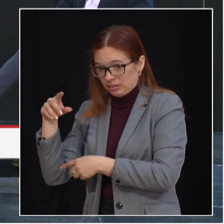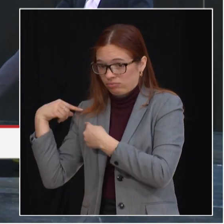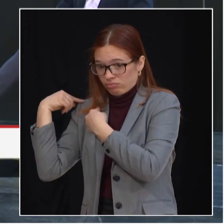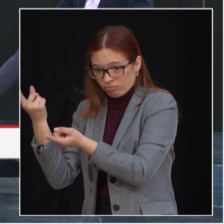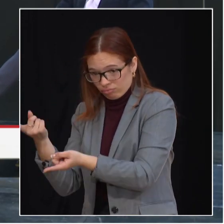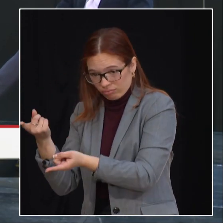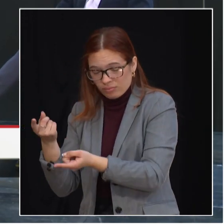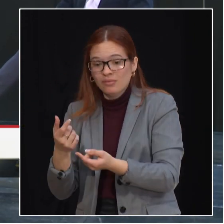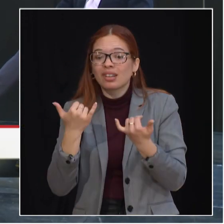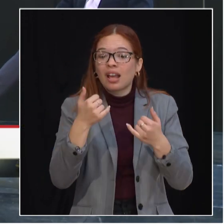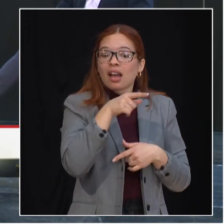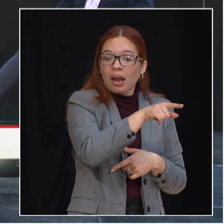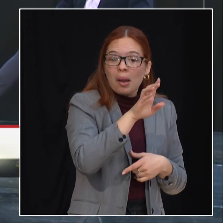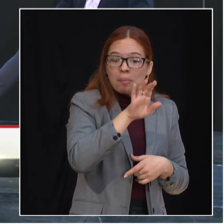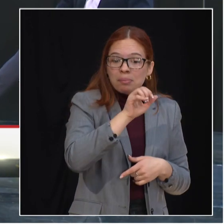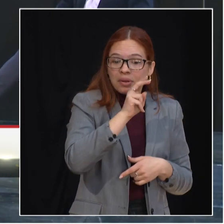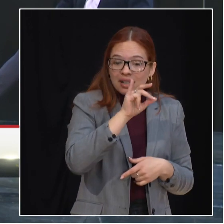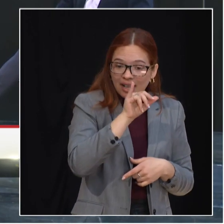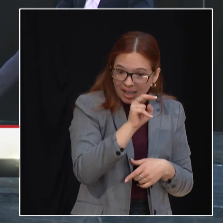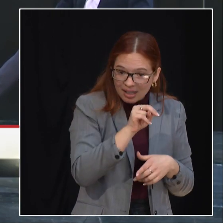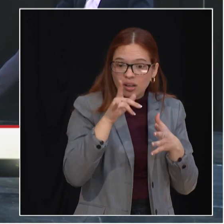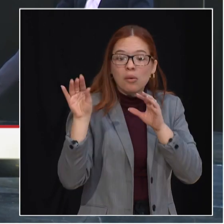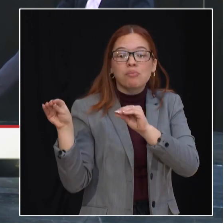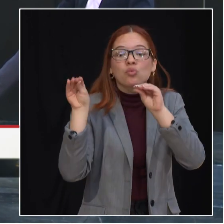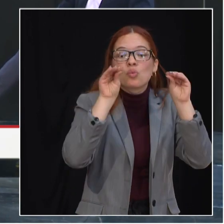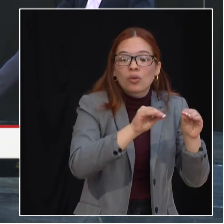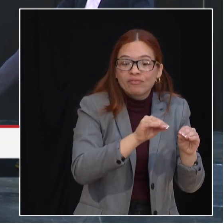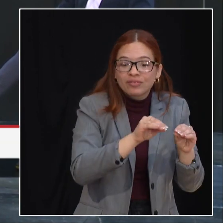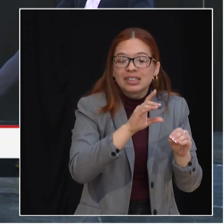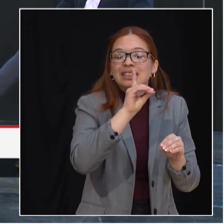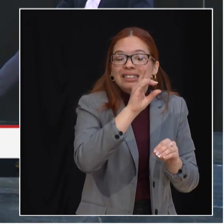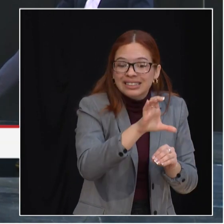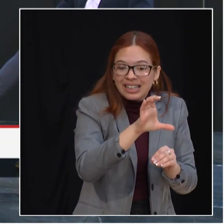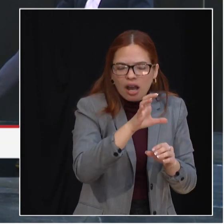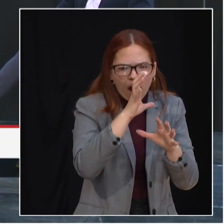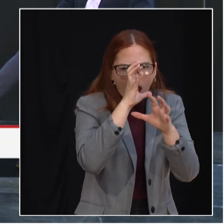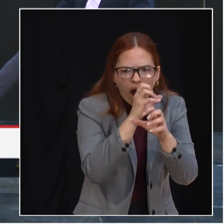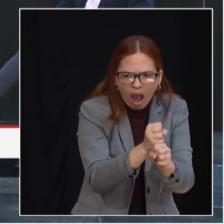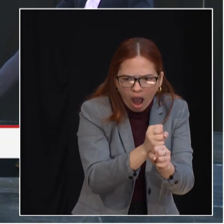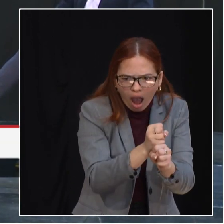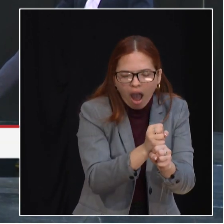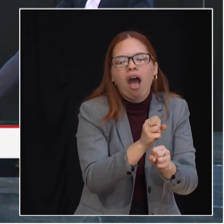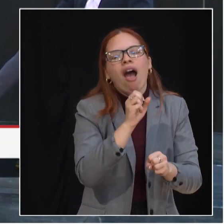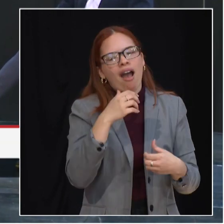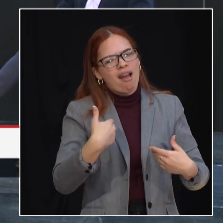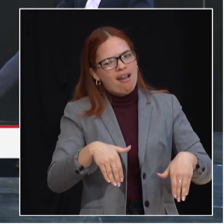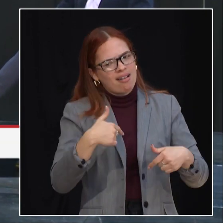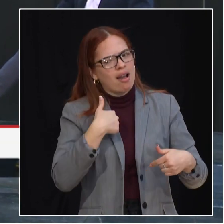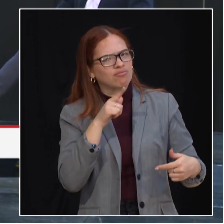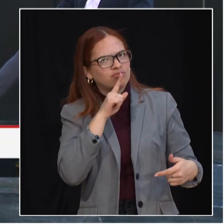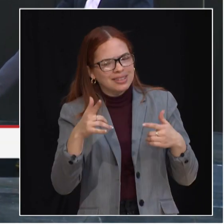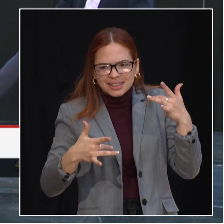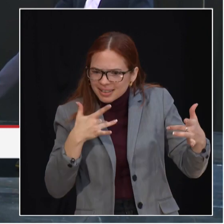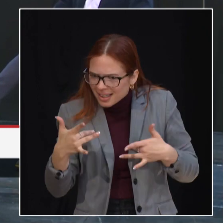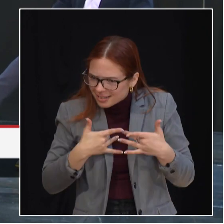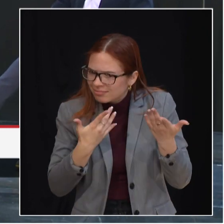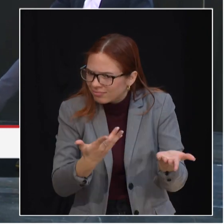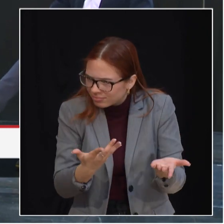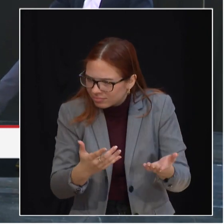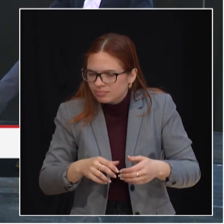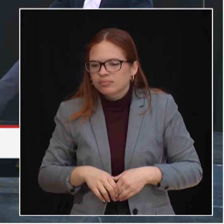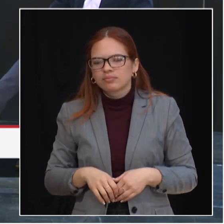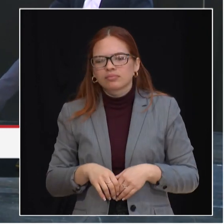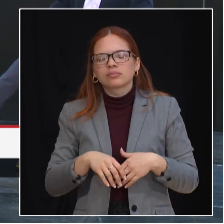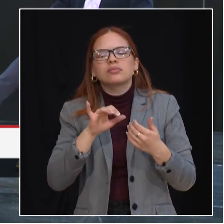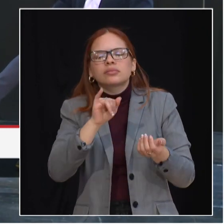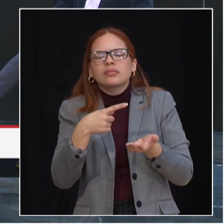relocated here, an attraction opportunity. So very excited about that. Can you tell us a little bit about how Vitality